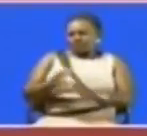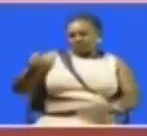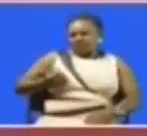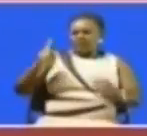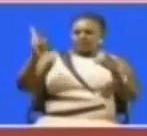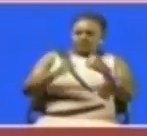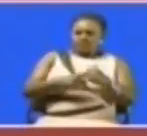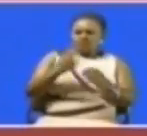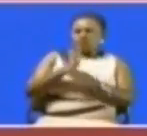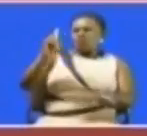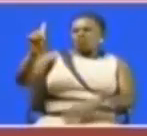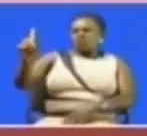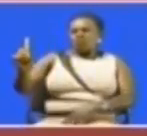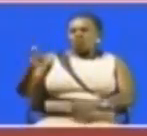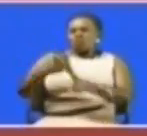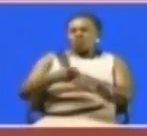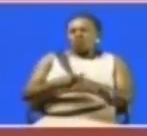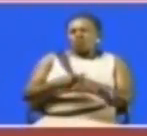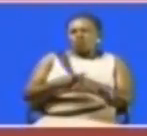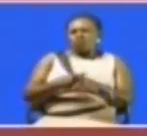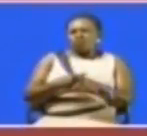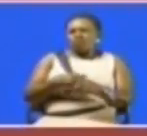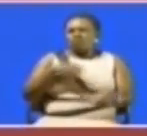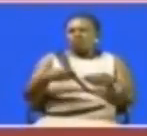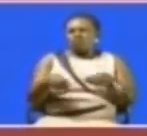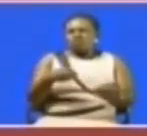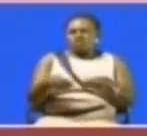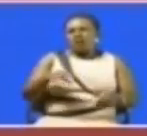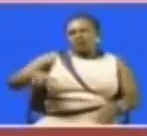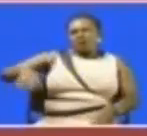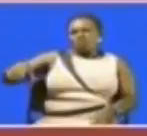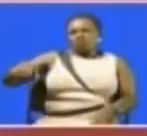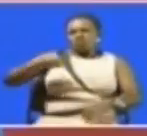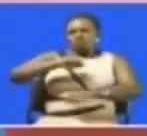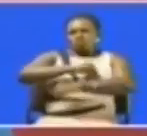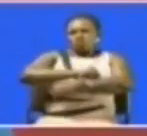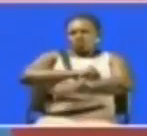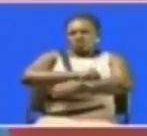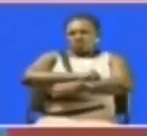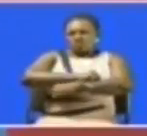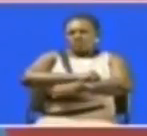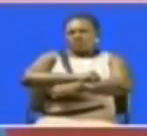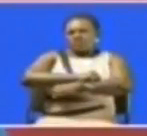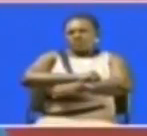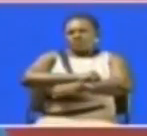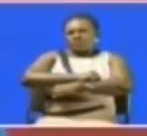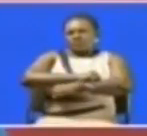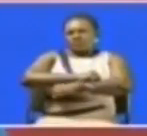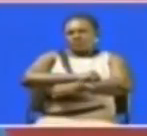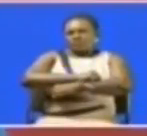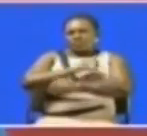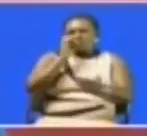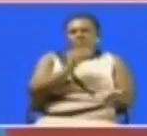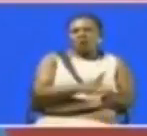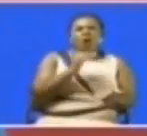girls, including a Form 4 student from St. Joseph's Ganjala Secondary School in Funyula, Busia County, have been sent home